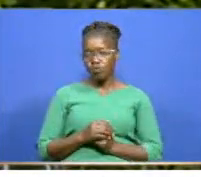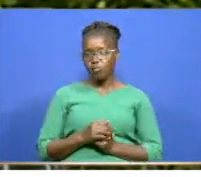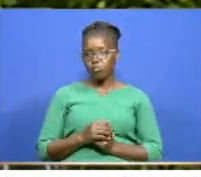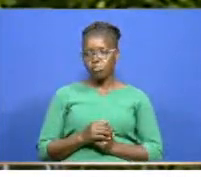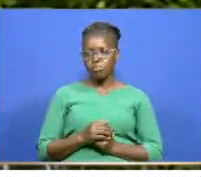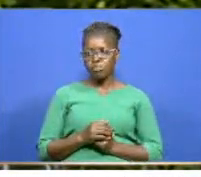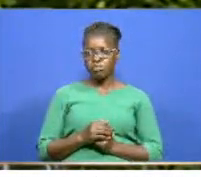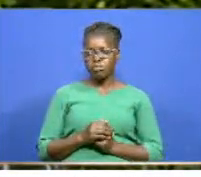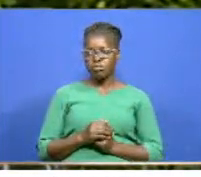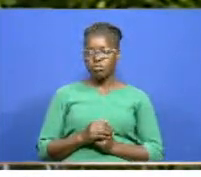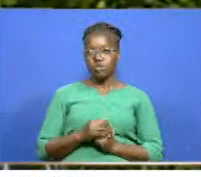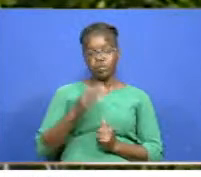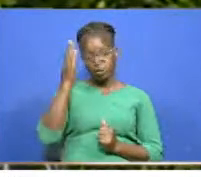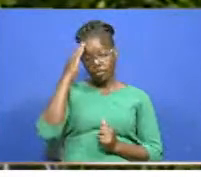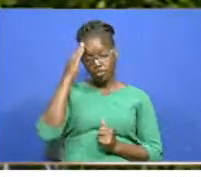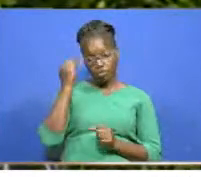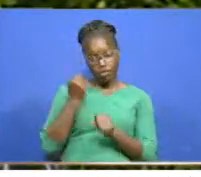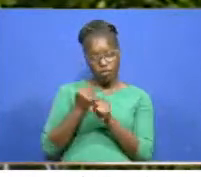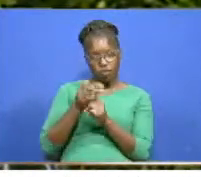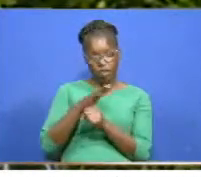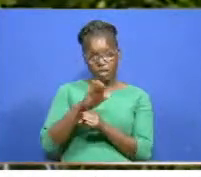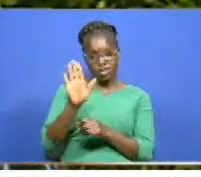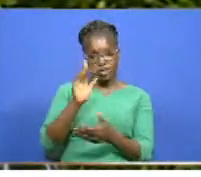They know what their role should be.